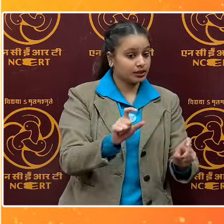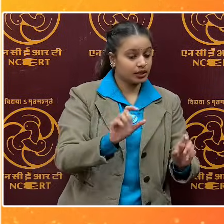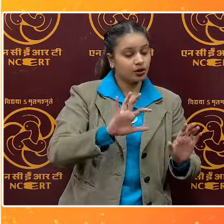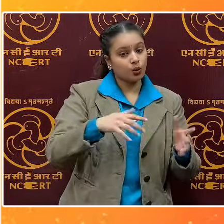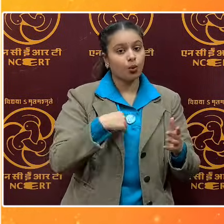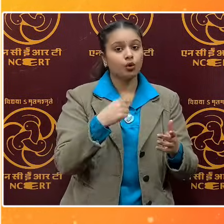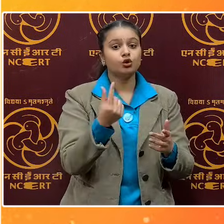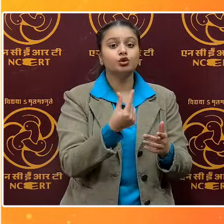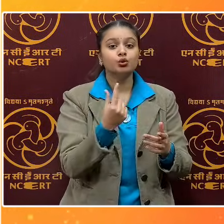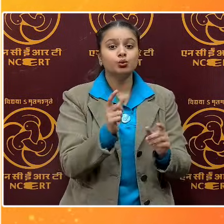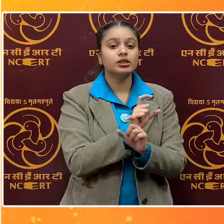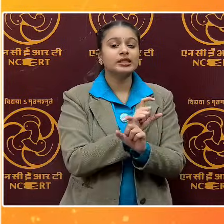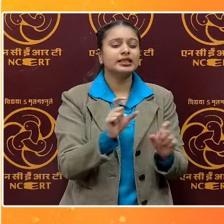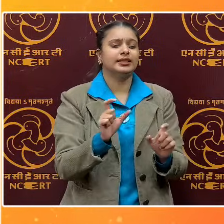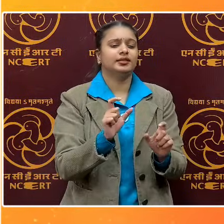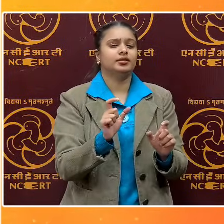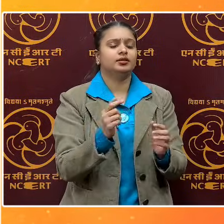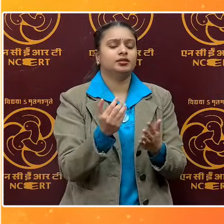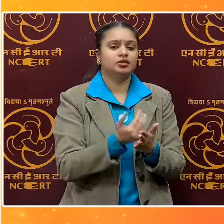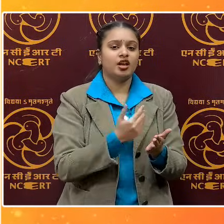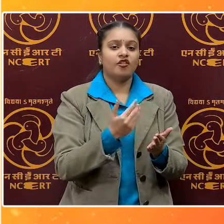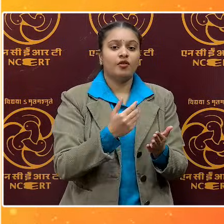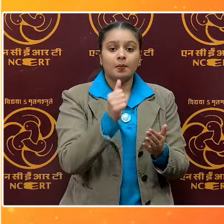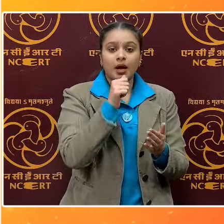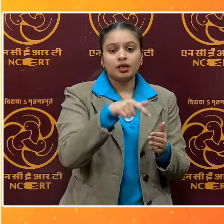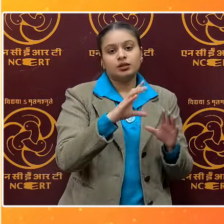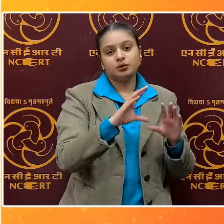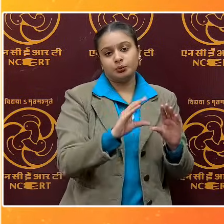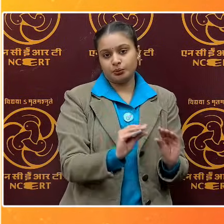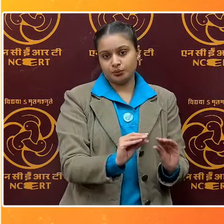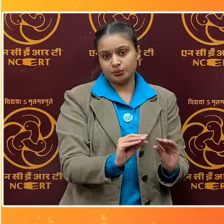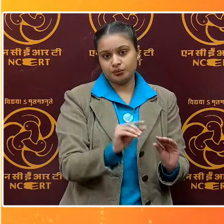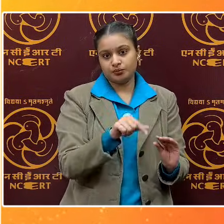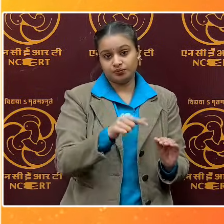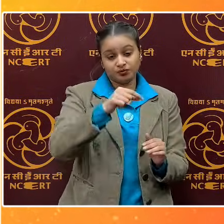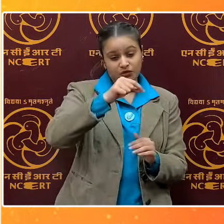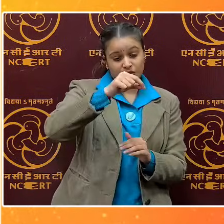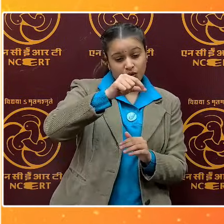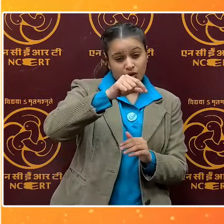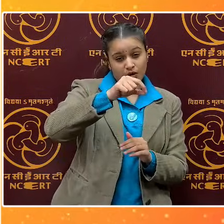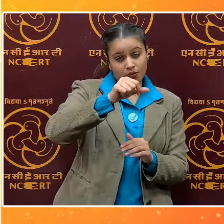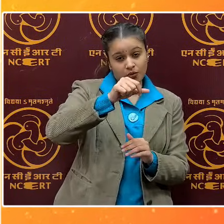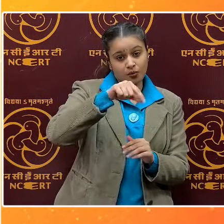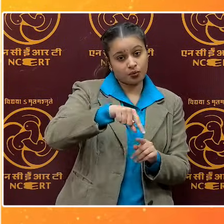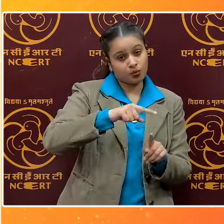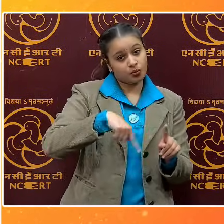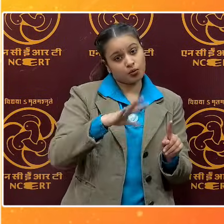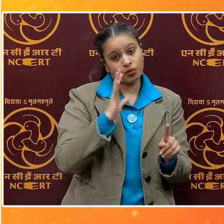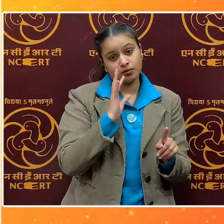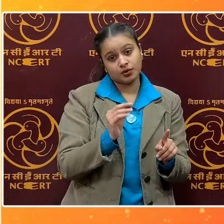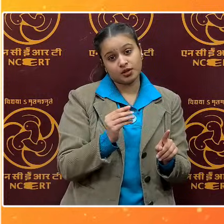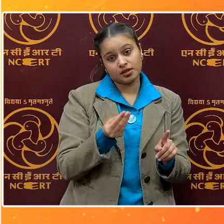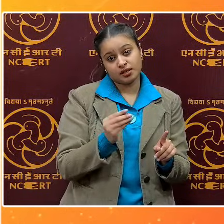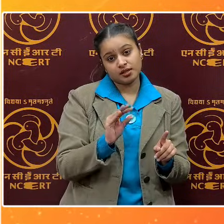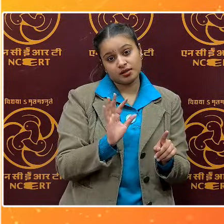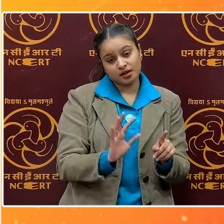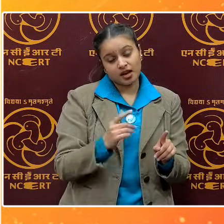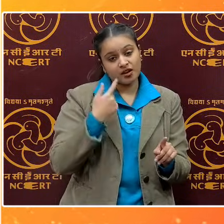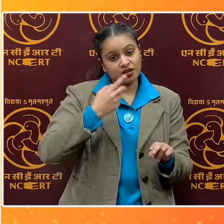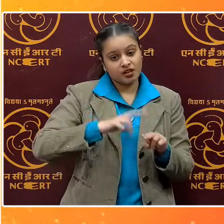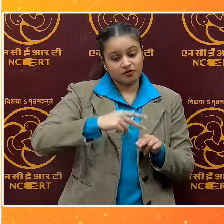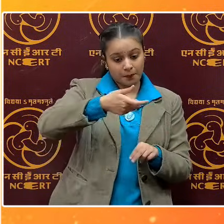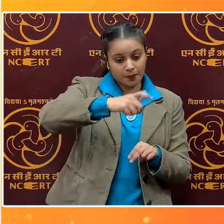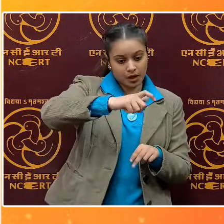purpose, safe and clean water, it is very less. Very less. So every drop matters. Every drop matters, and that's why you should not keep the tap